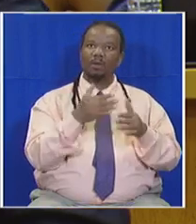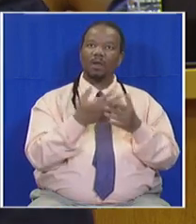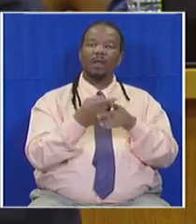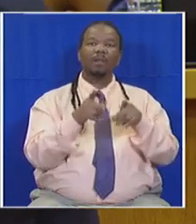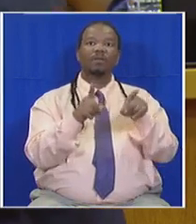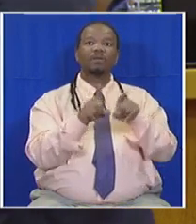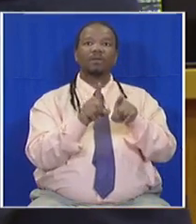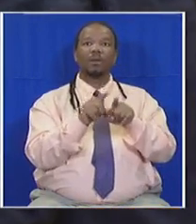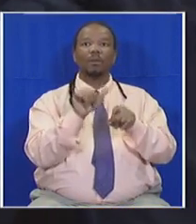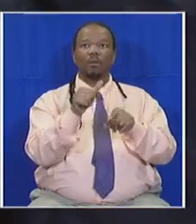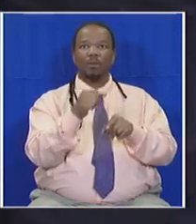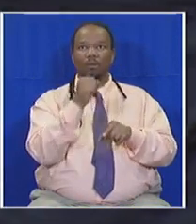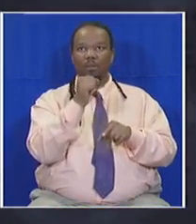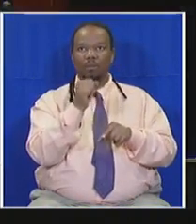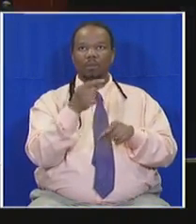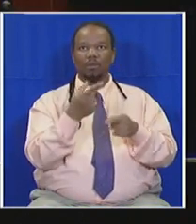microphone.